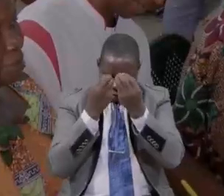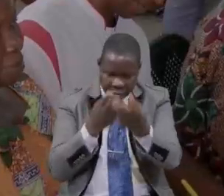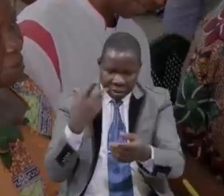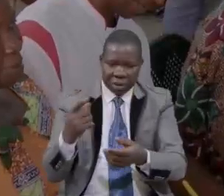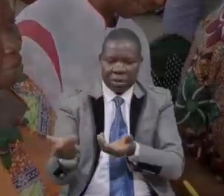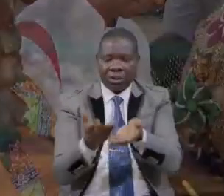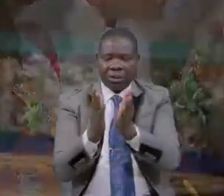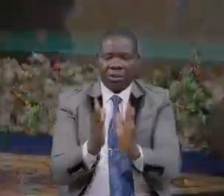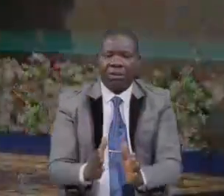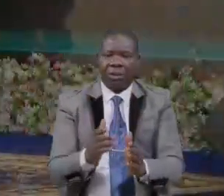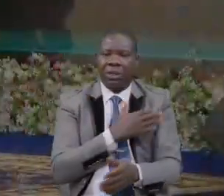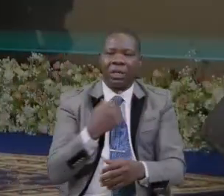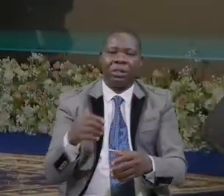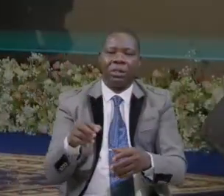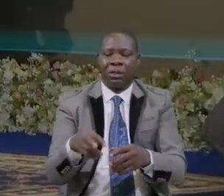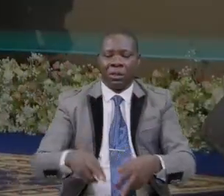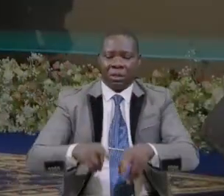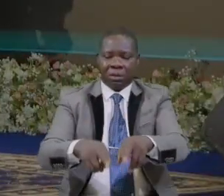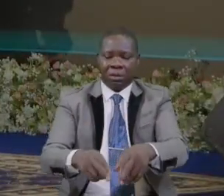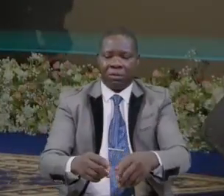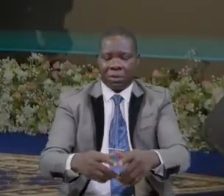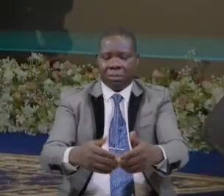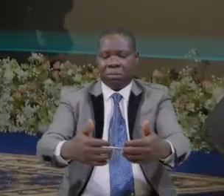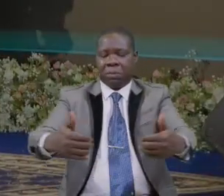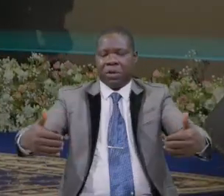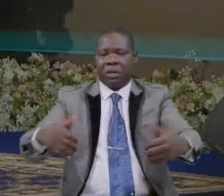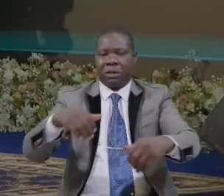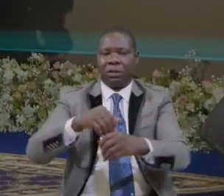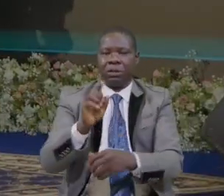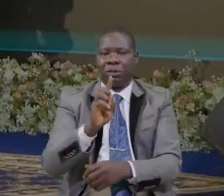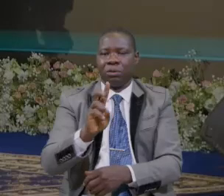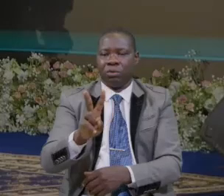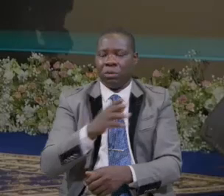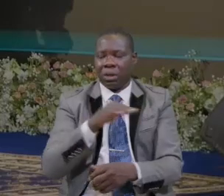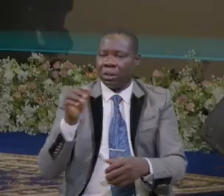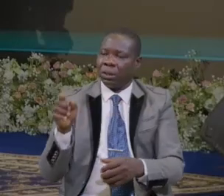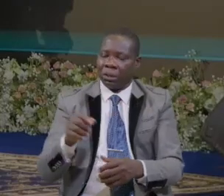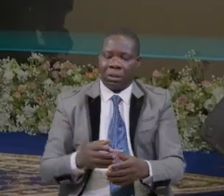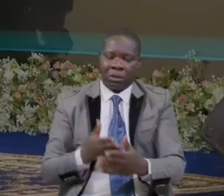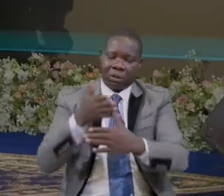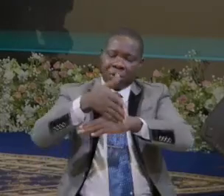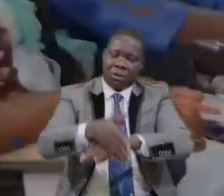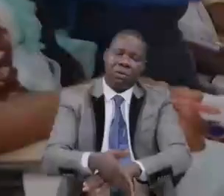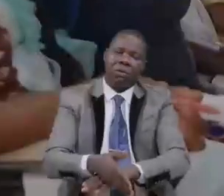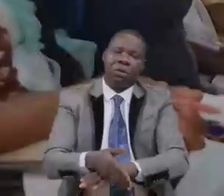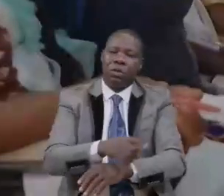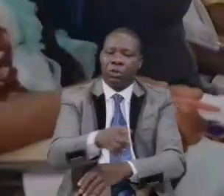And the river parted in two, and it went over. You will go over.